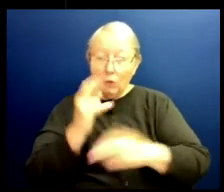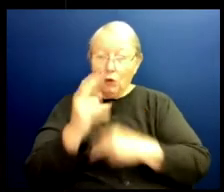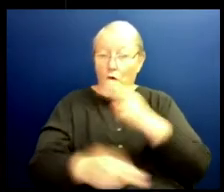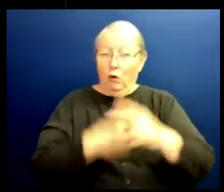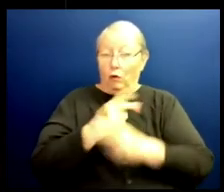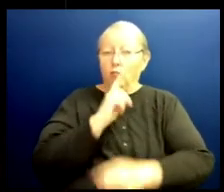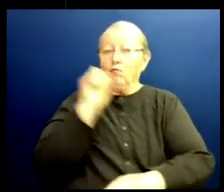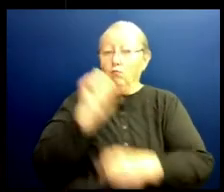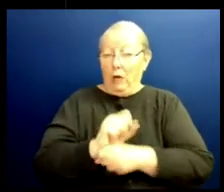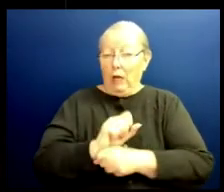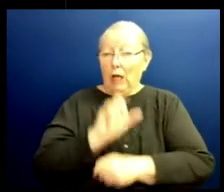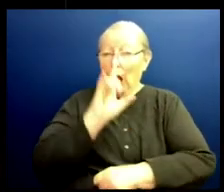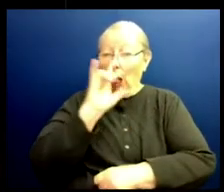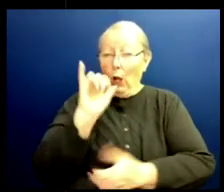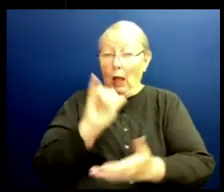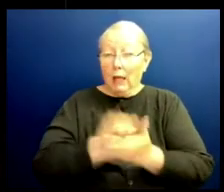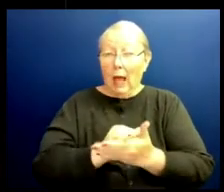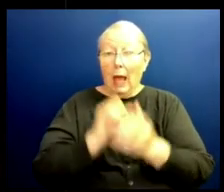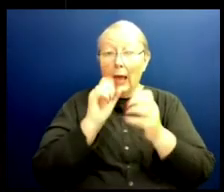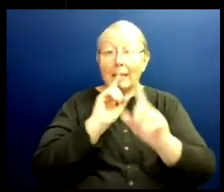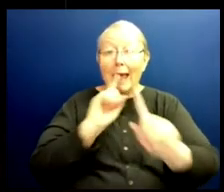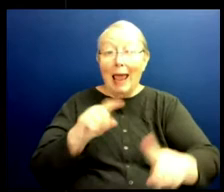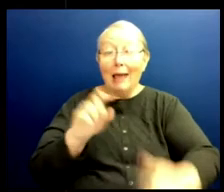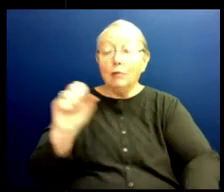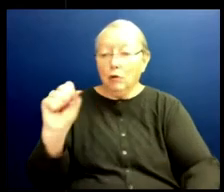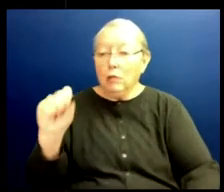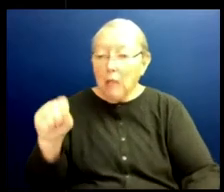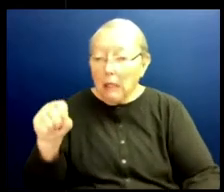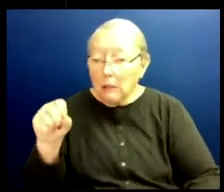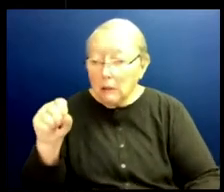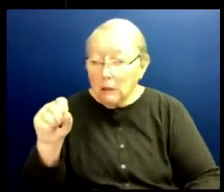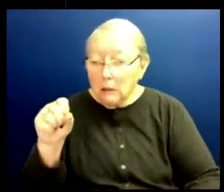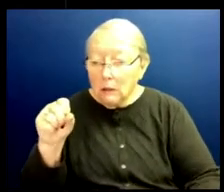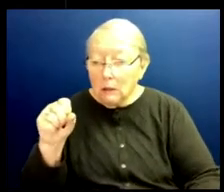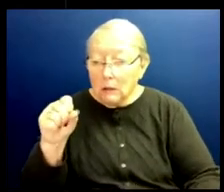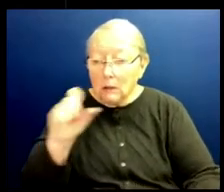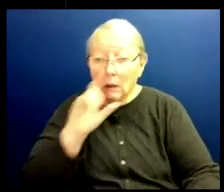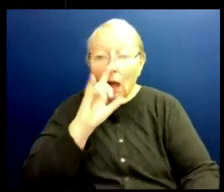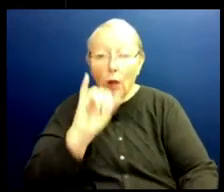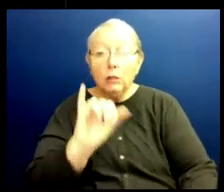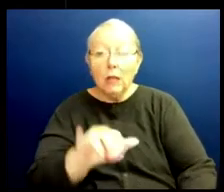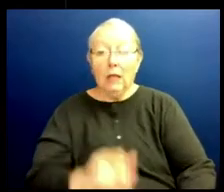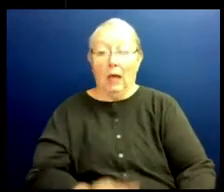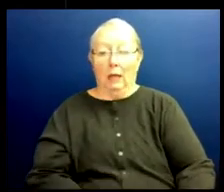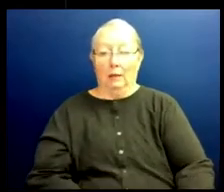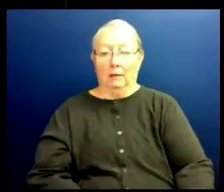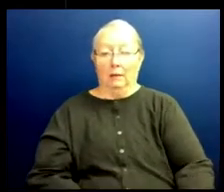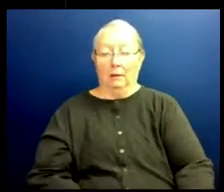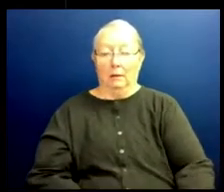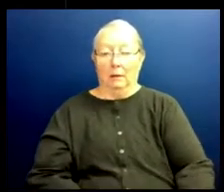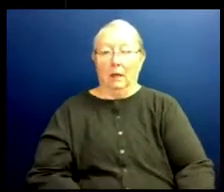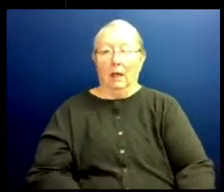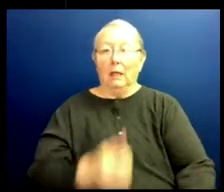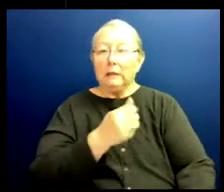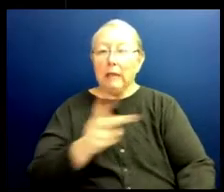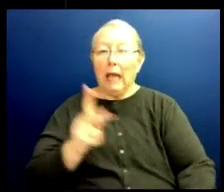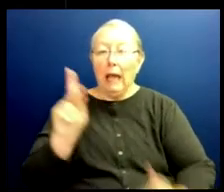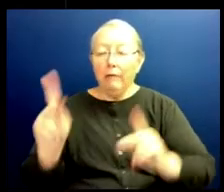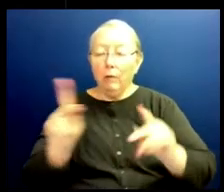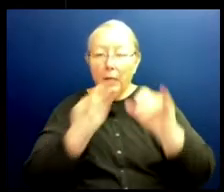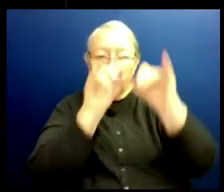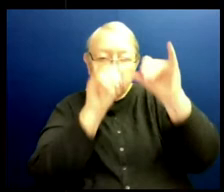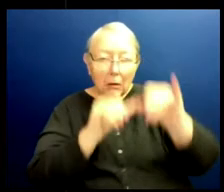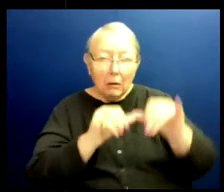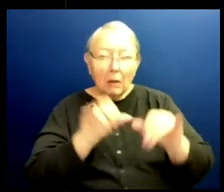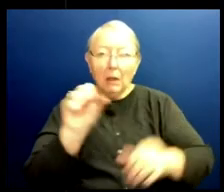the answer, amazingly, is yes. There have been several surveys of the sky out to about a billion light